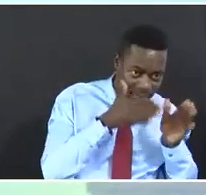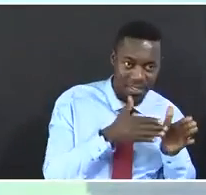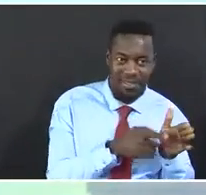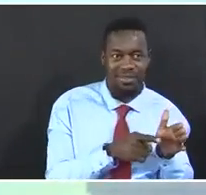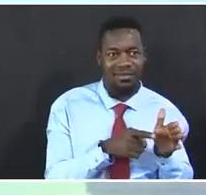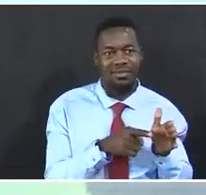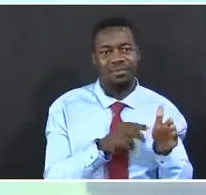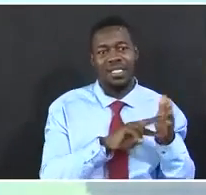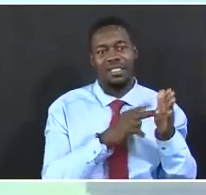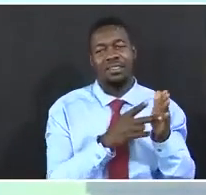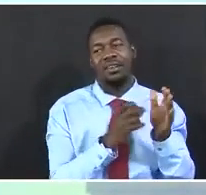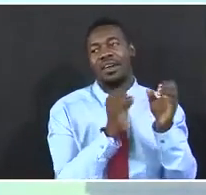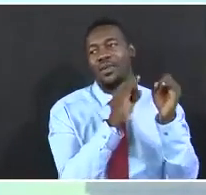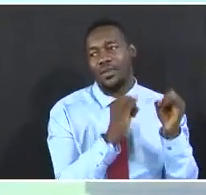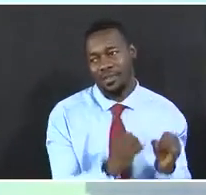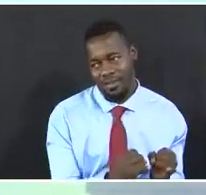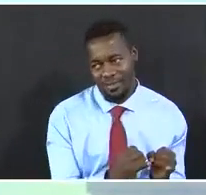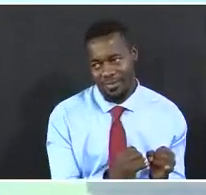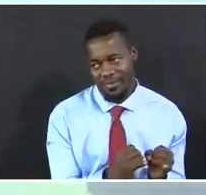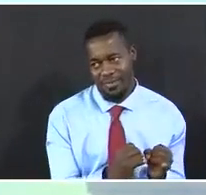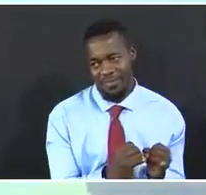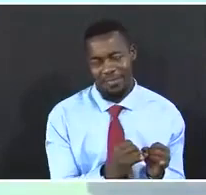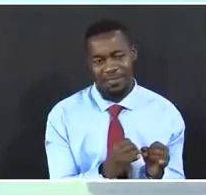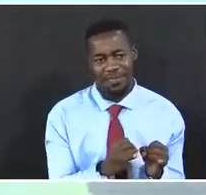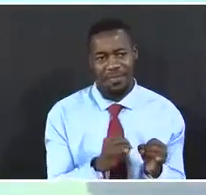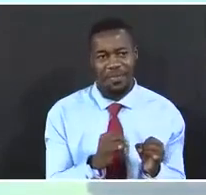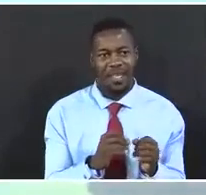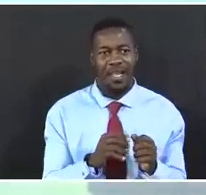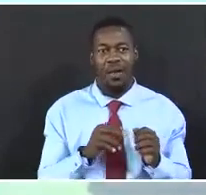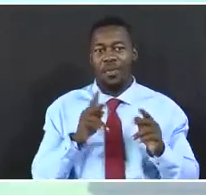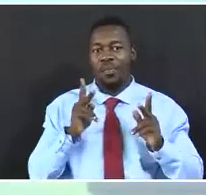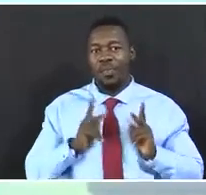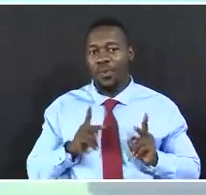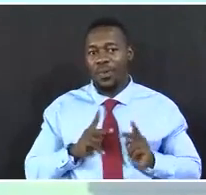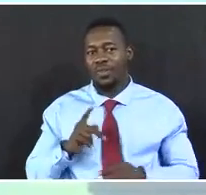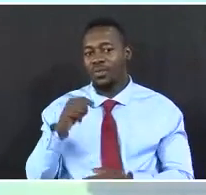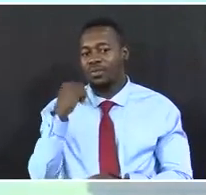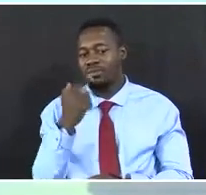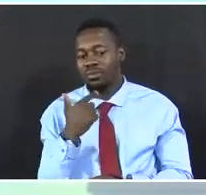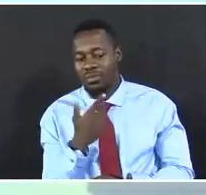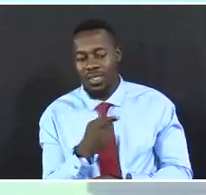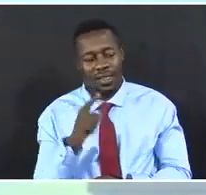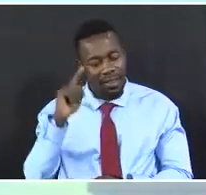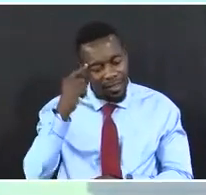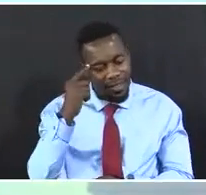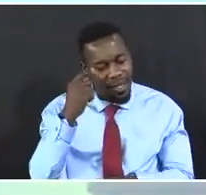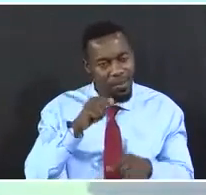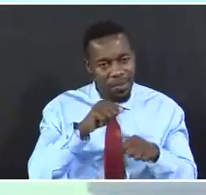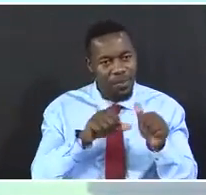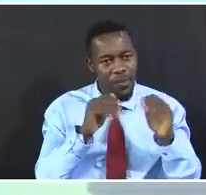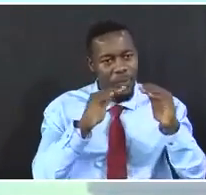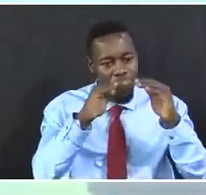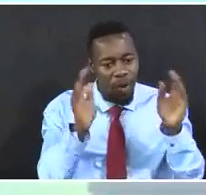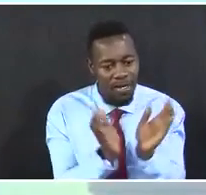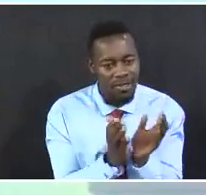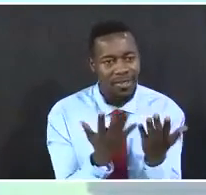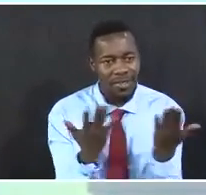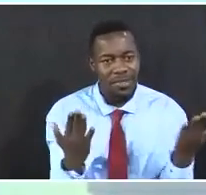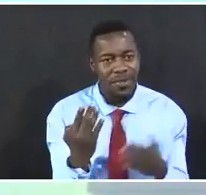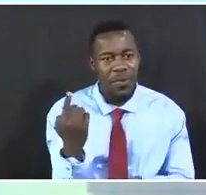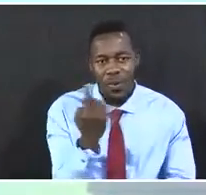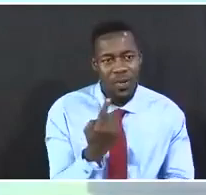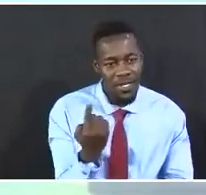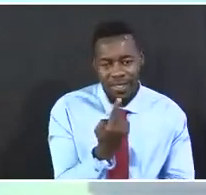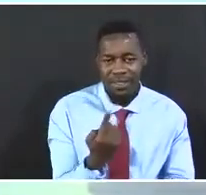in their souls, they that do not set their affections upon the things of this world, they that do not lift up